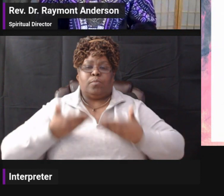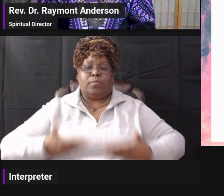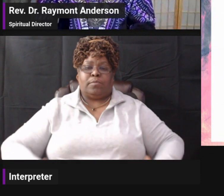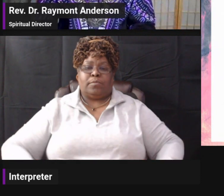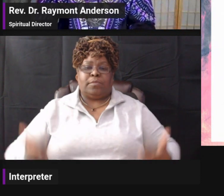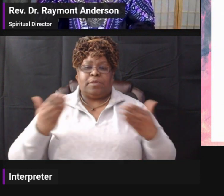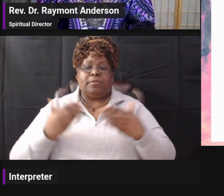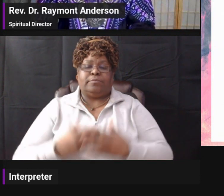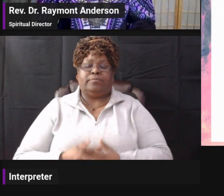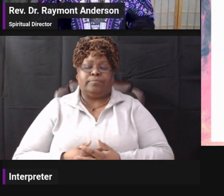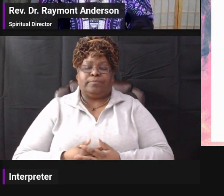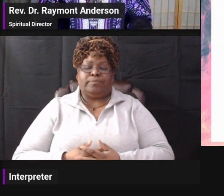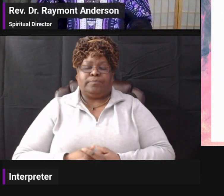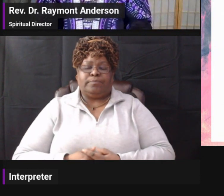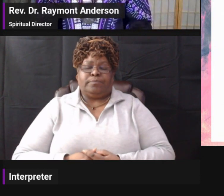me.